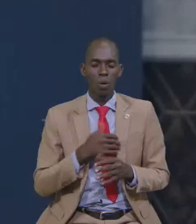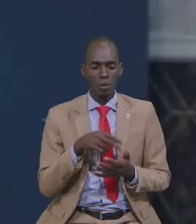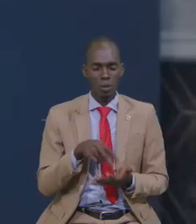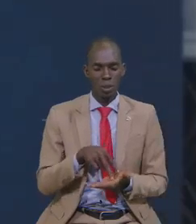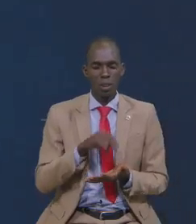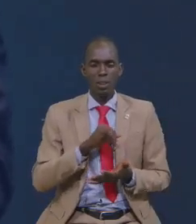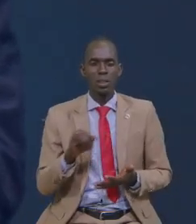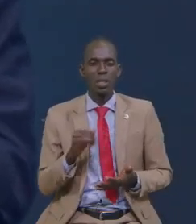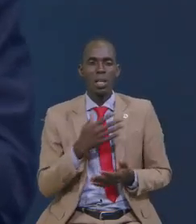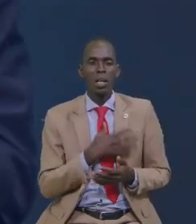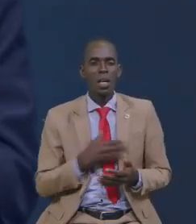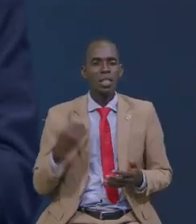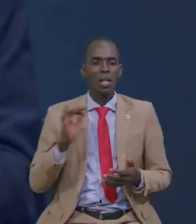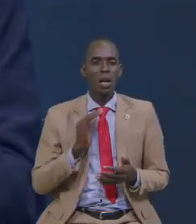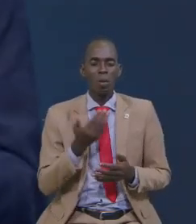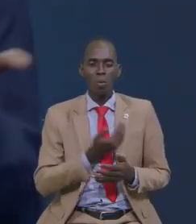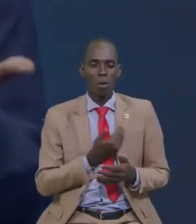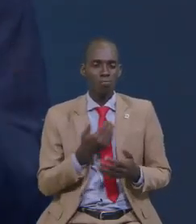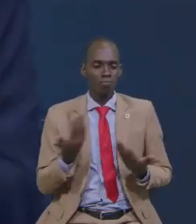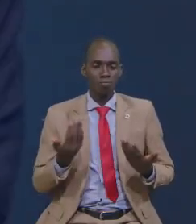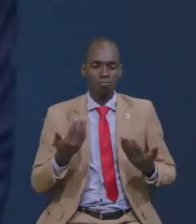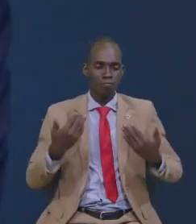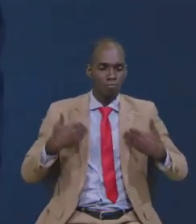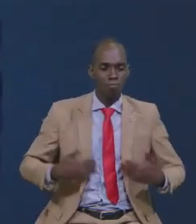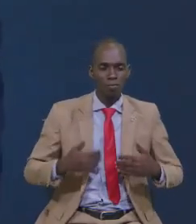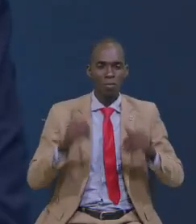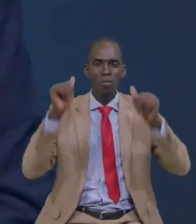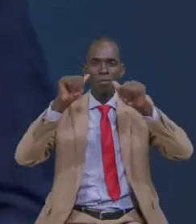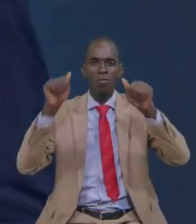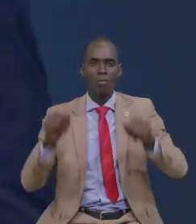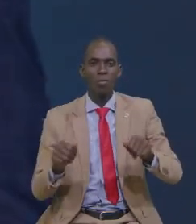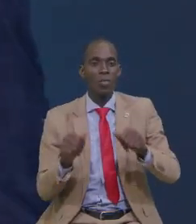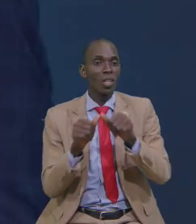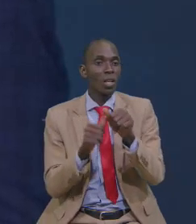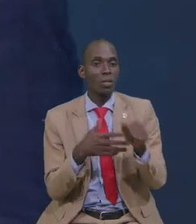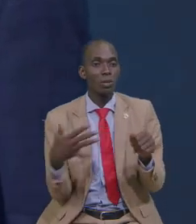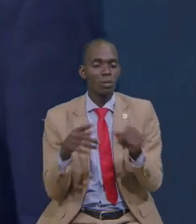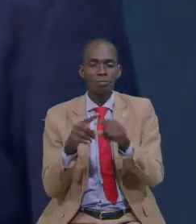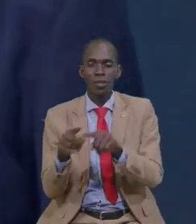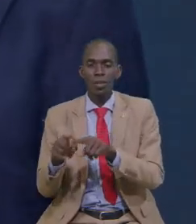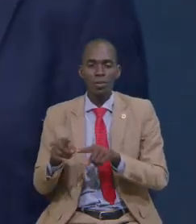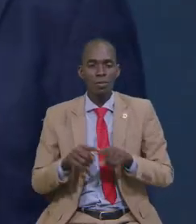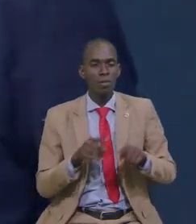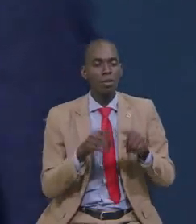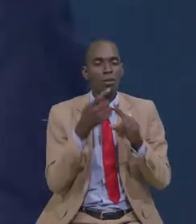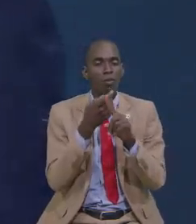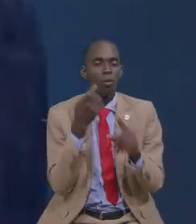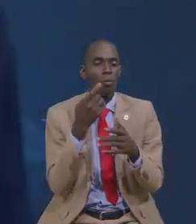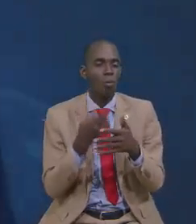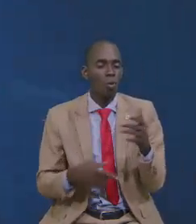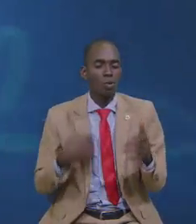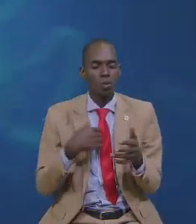our posture, and our stature, everything different from what we were before, then